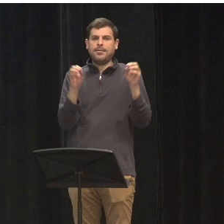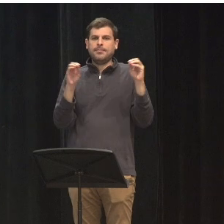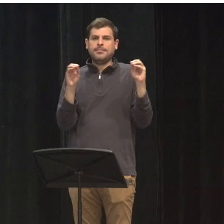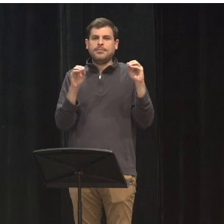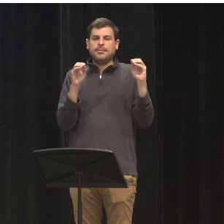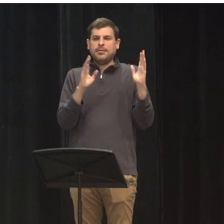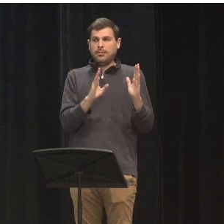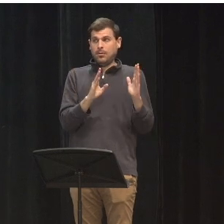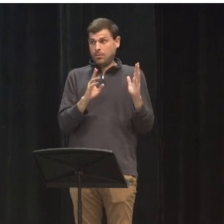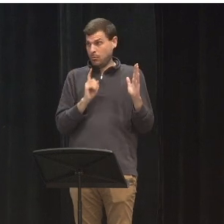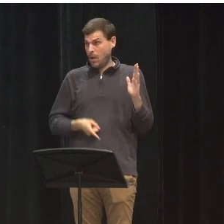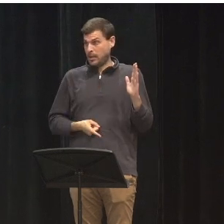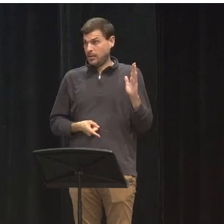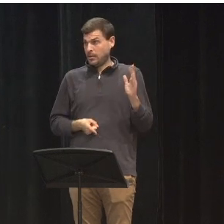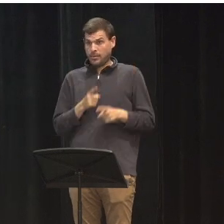Want to make sure that's correct.